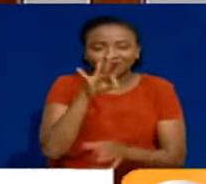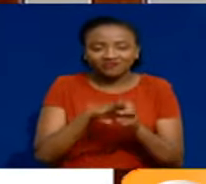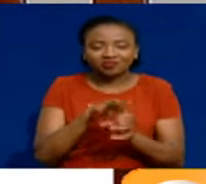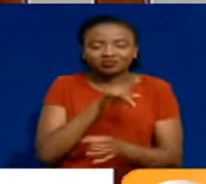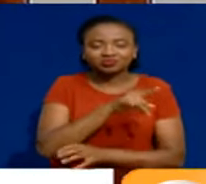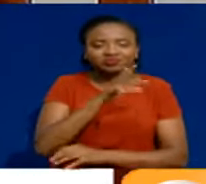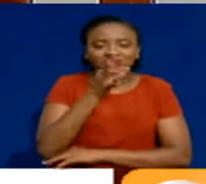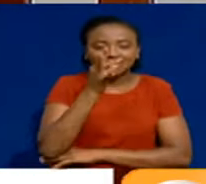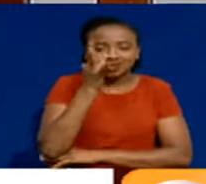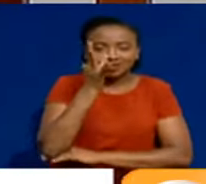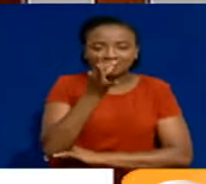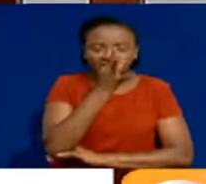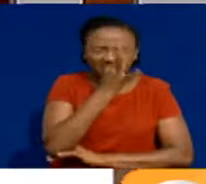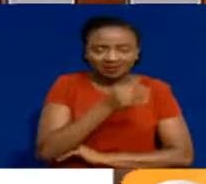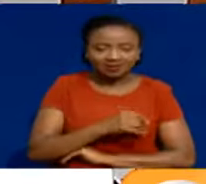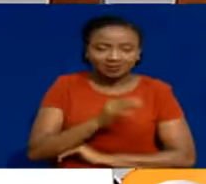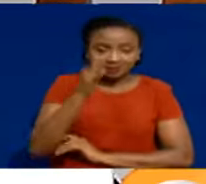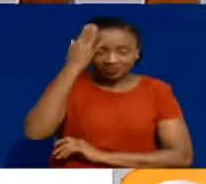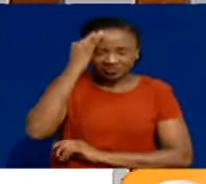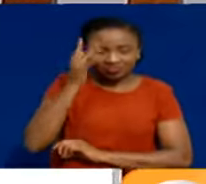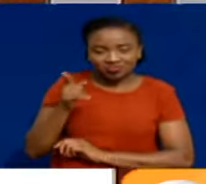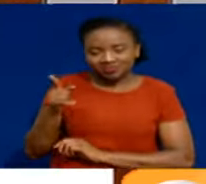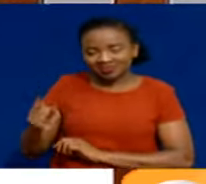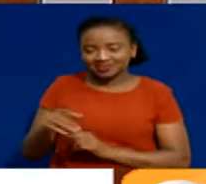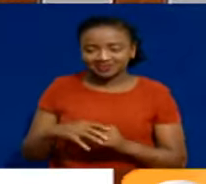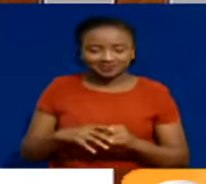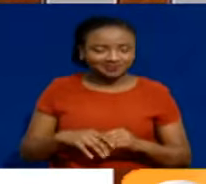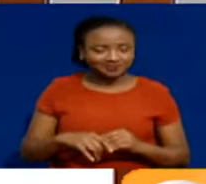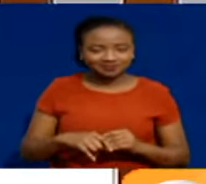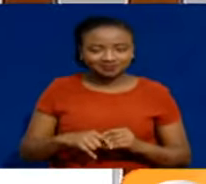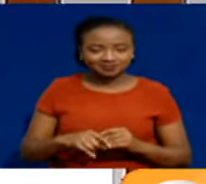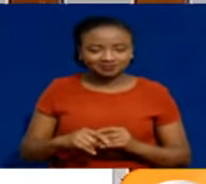And as you know, Nyachai was authoritarian.